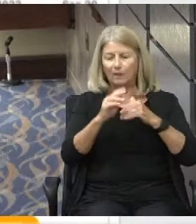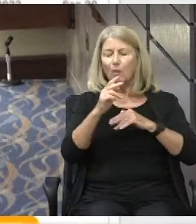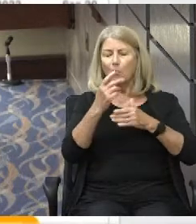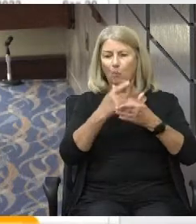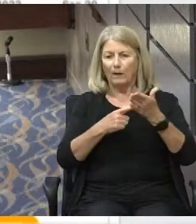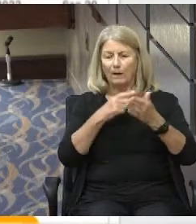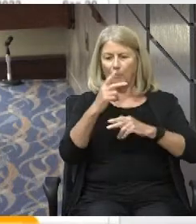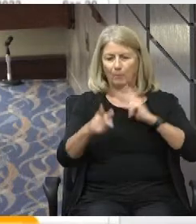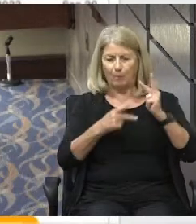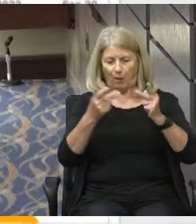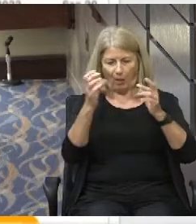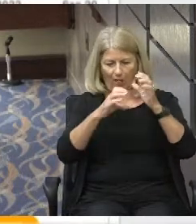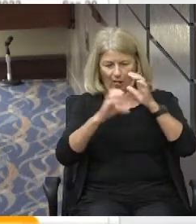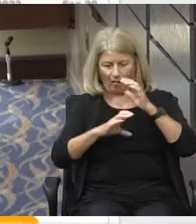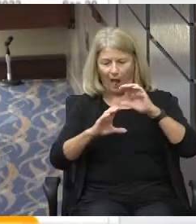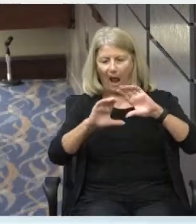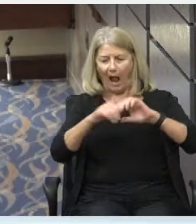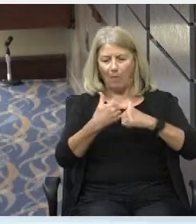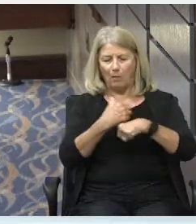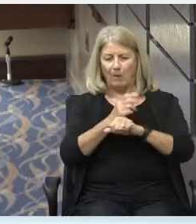that the website is still easy to use.